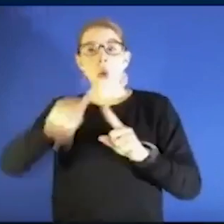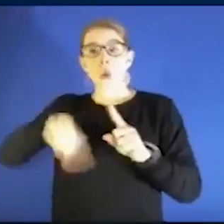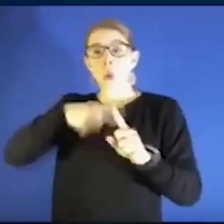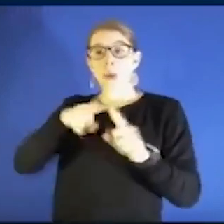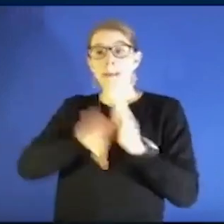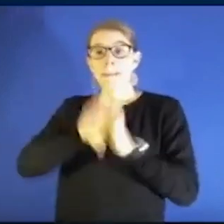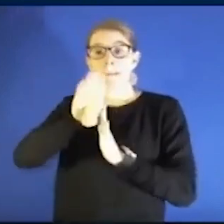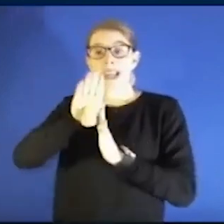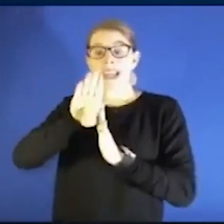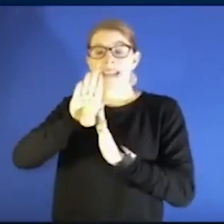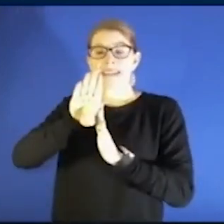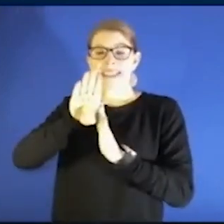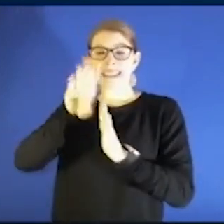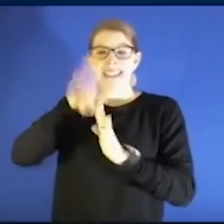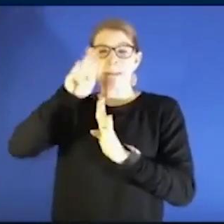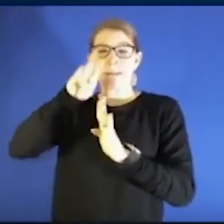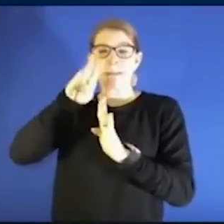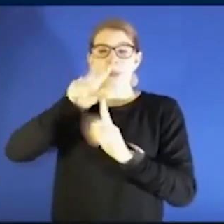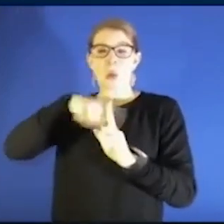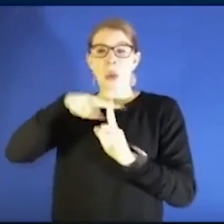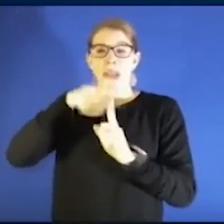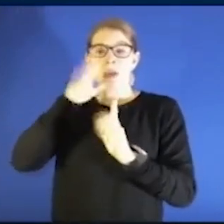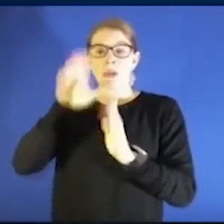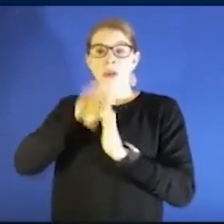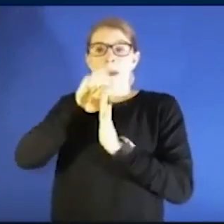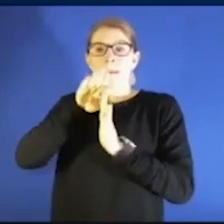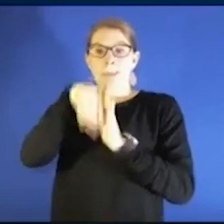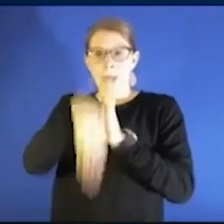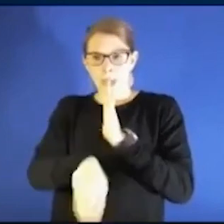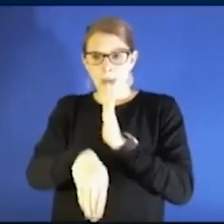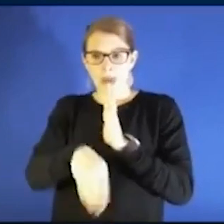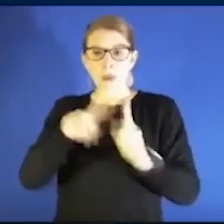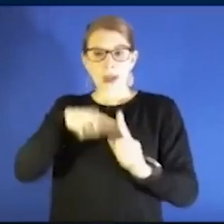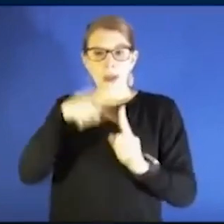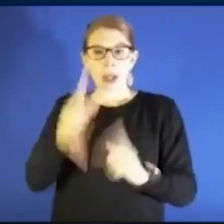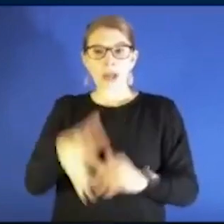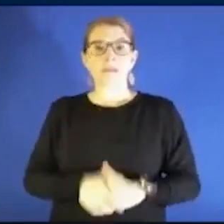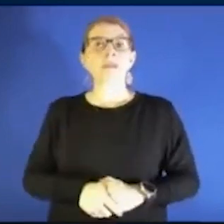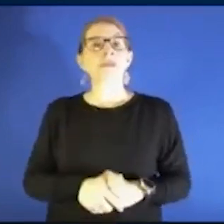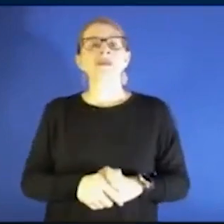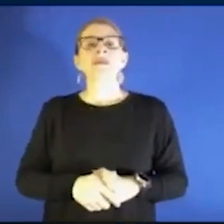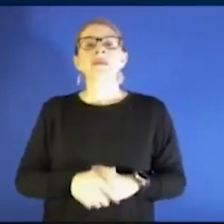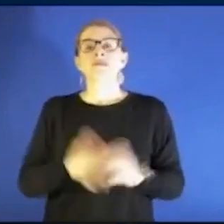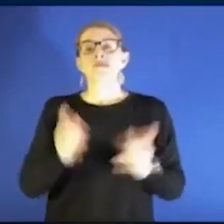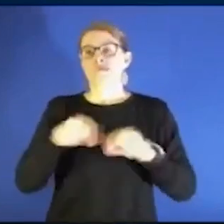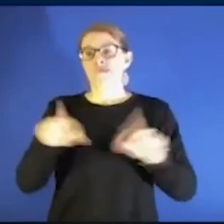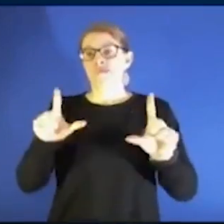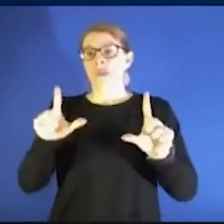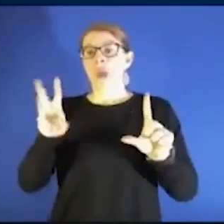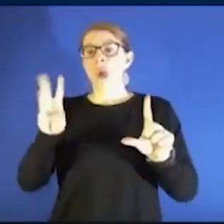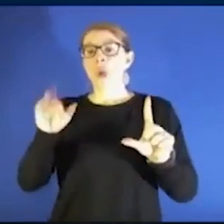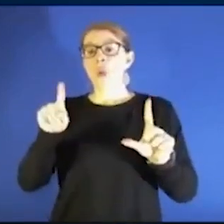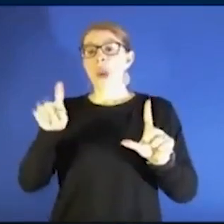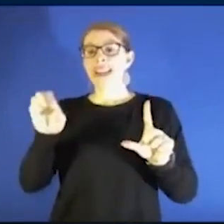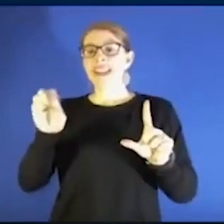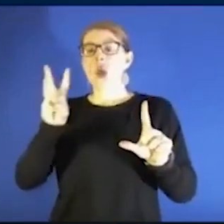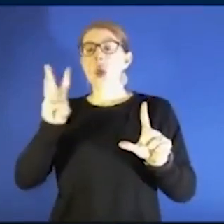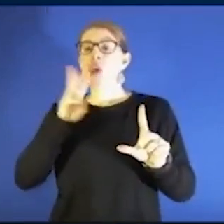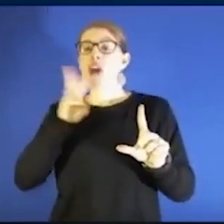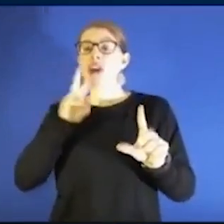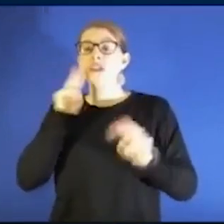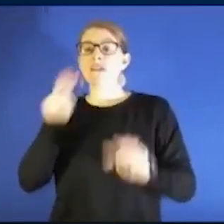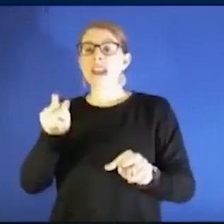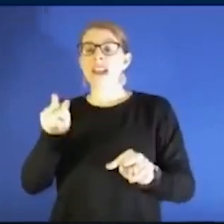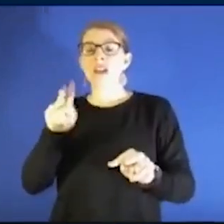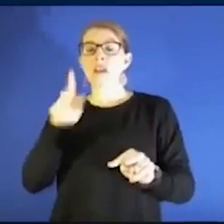coming to, or when is this surge coming to a peak? So let's move to the next slide, please. We have wastewater surveillance data for the state of Missouri.